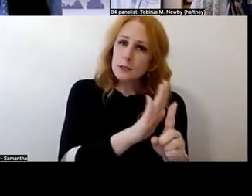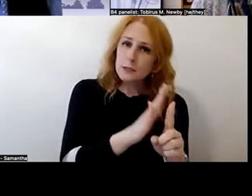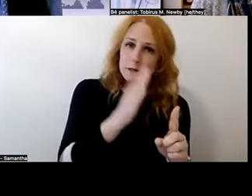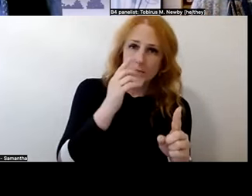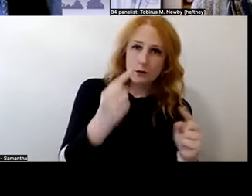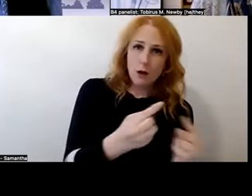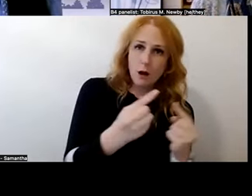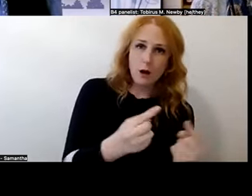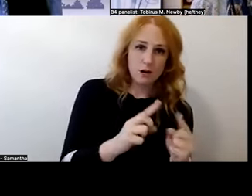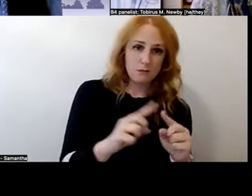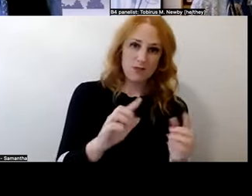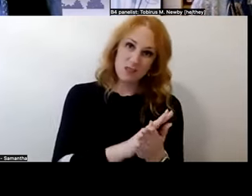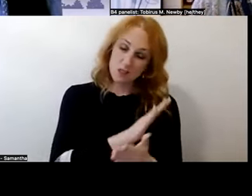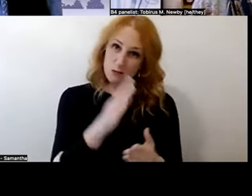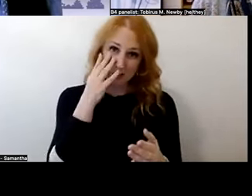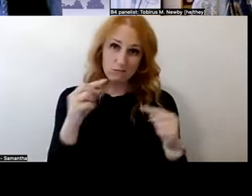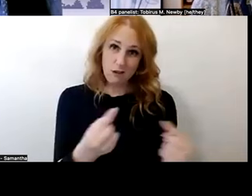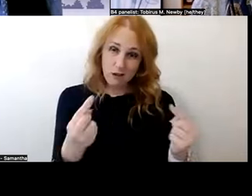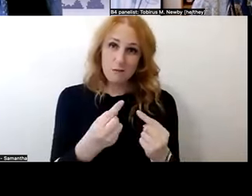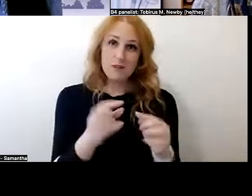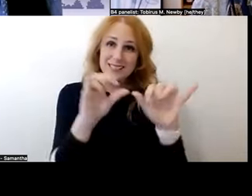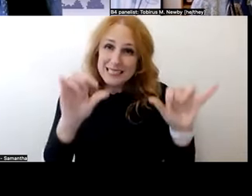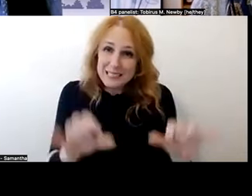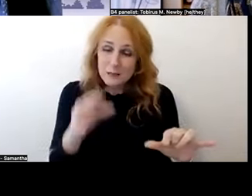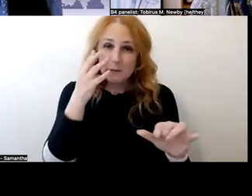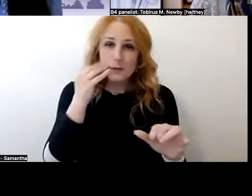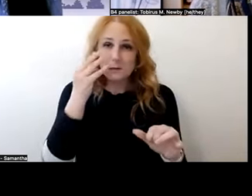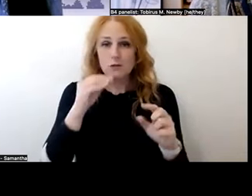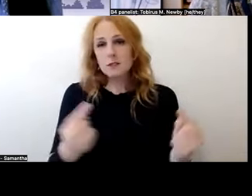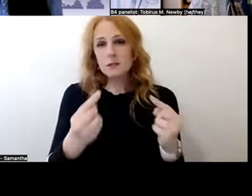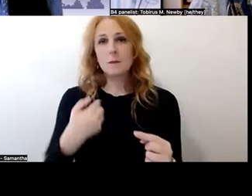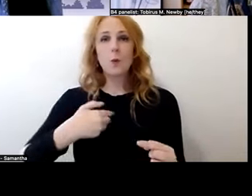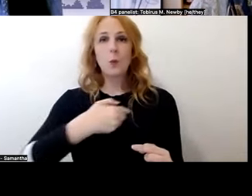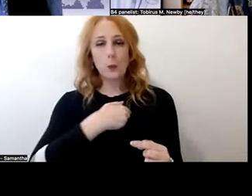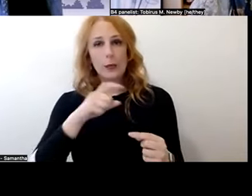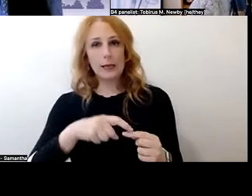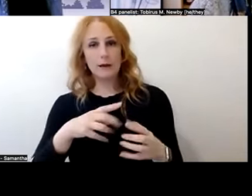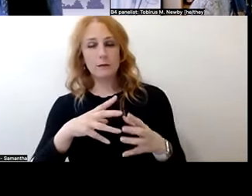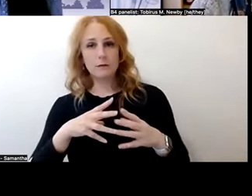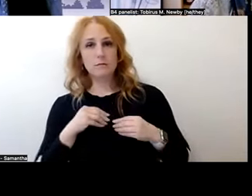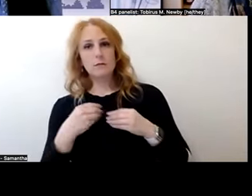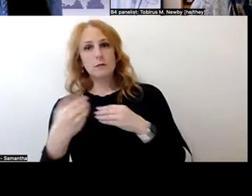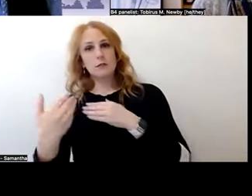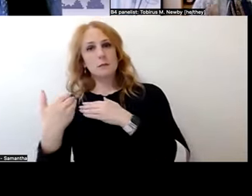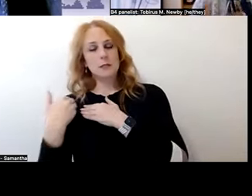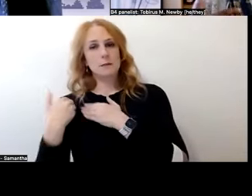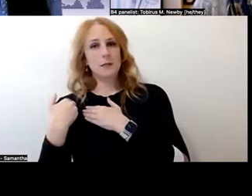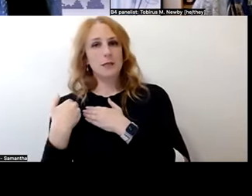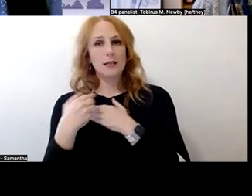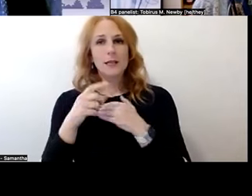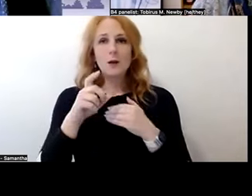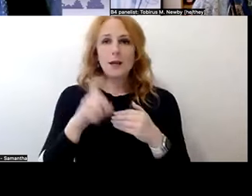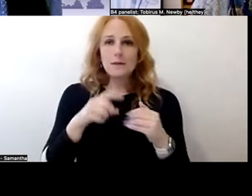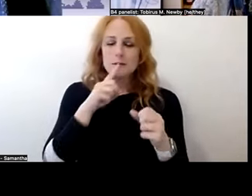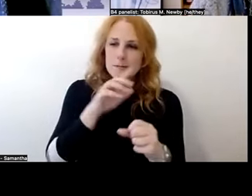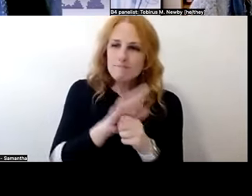must take account for our part in that. We must become complicit in transformation and not complicit in